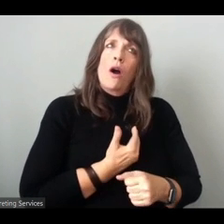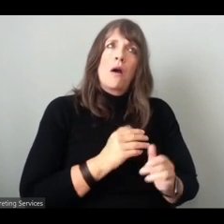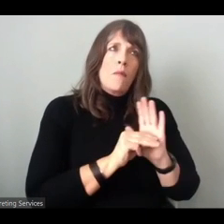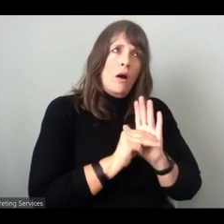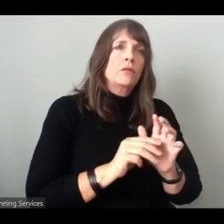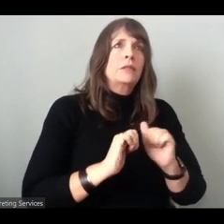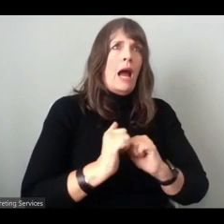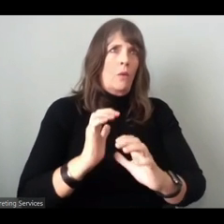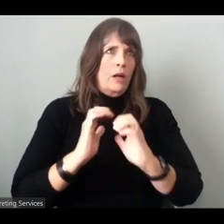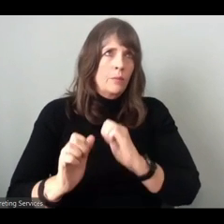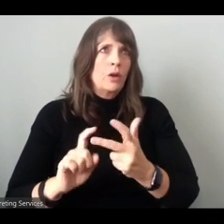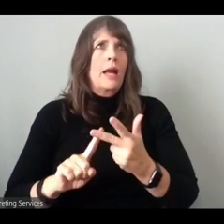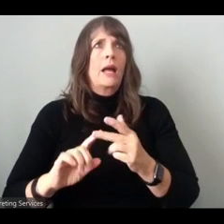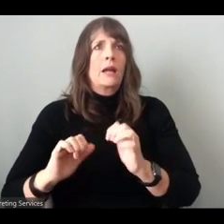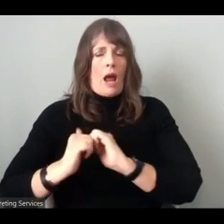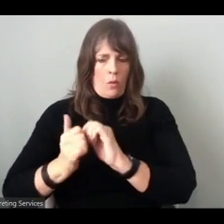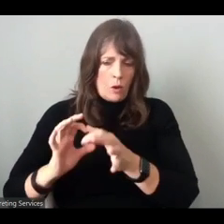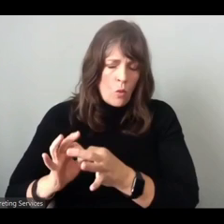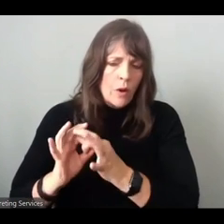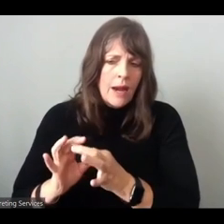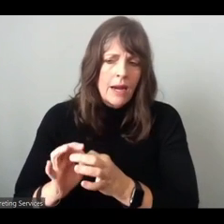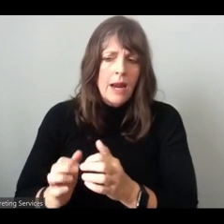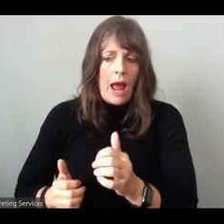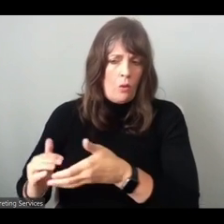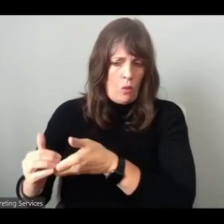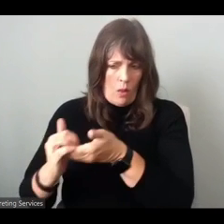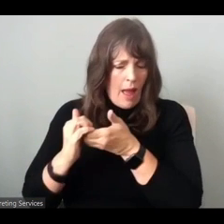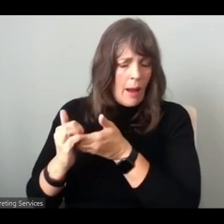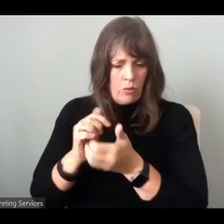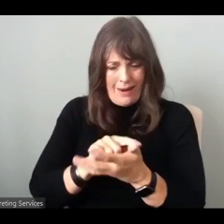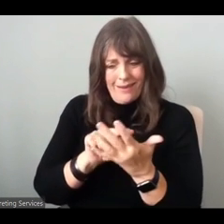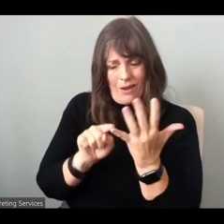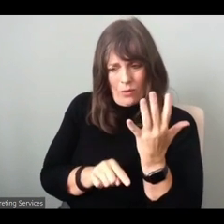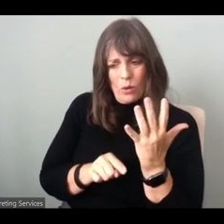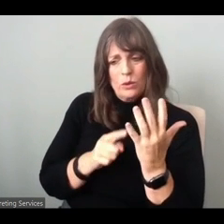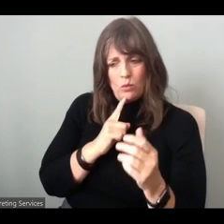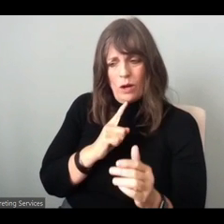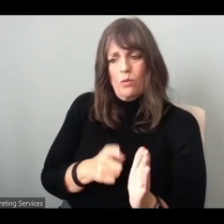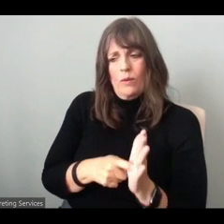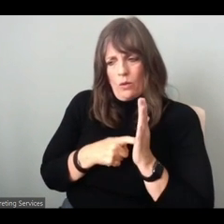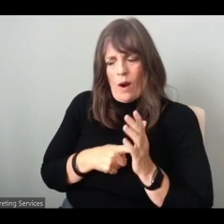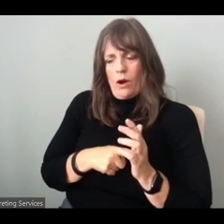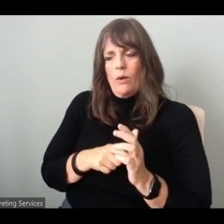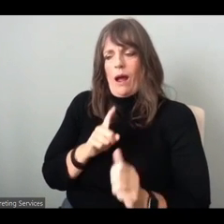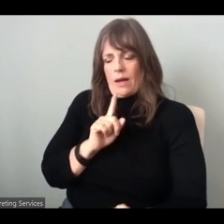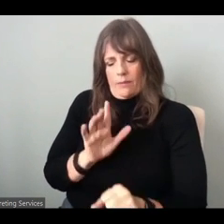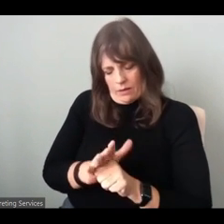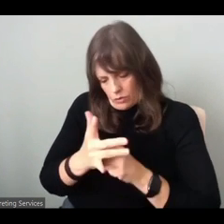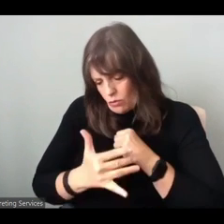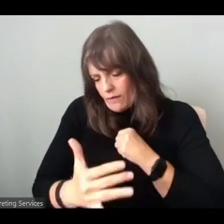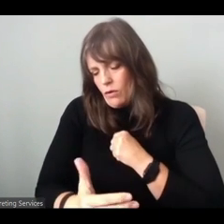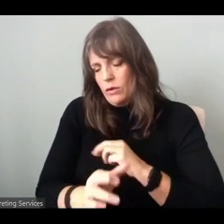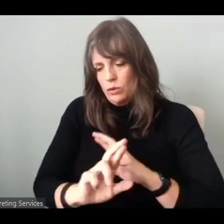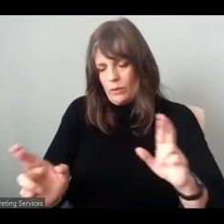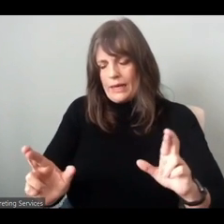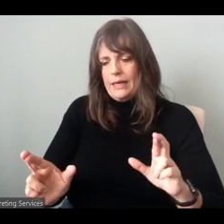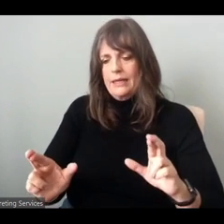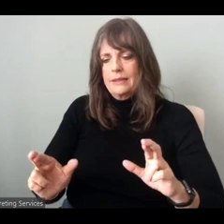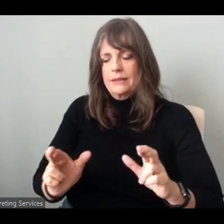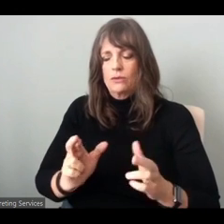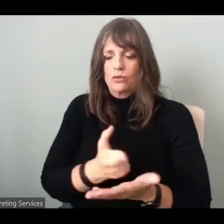communication, coordination, and most of all, collaboration, which will require a commitment to readiness and resources to do that.